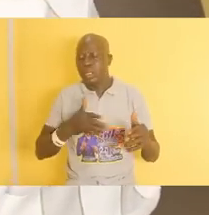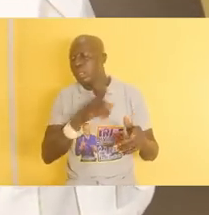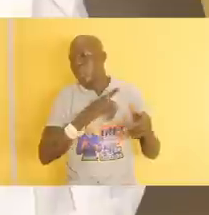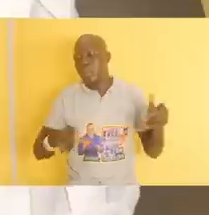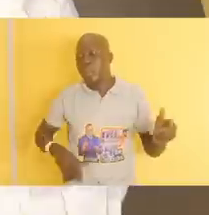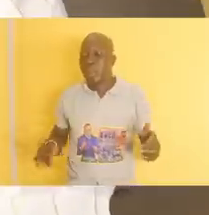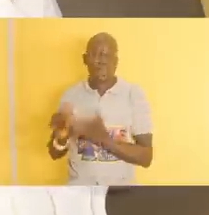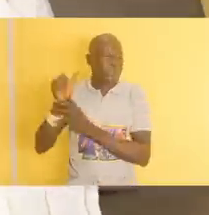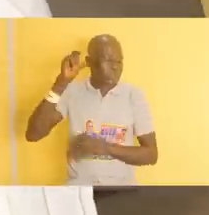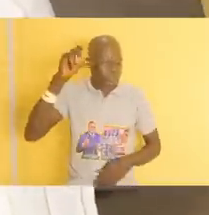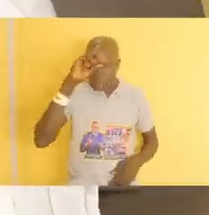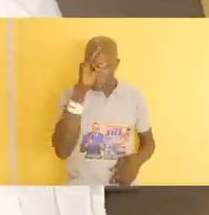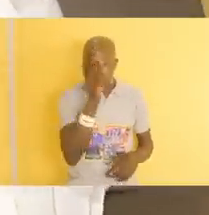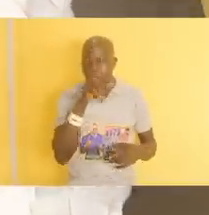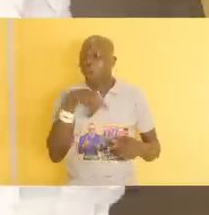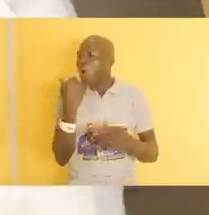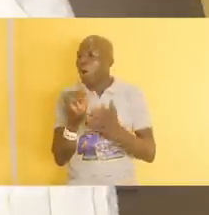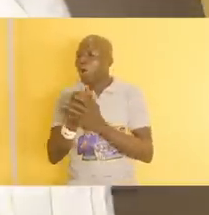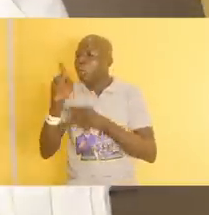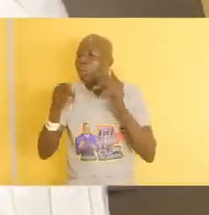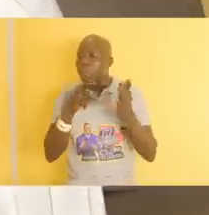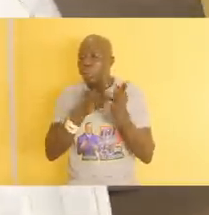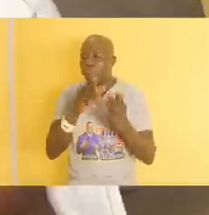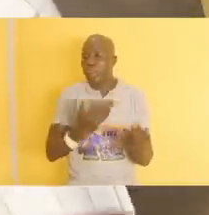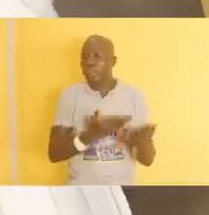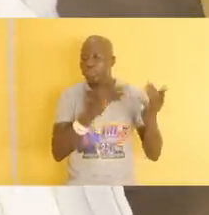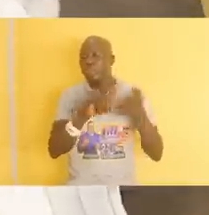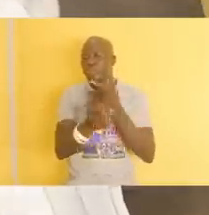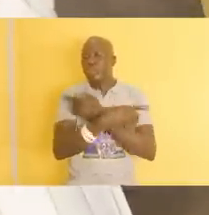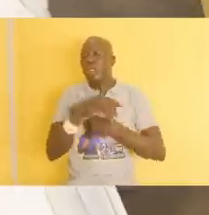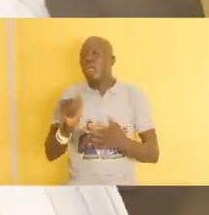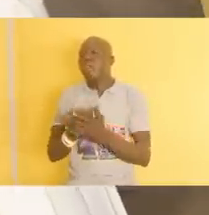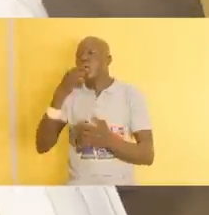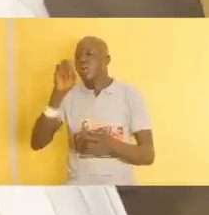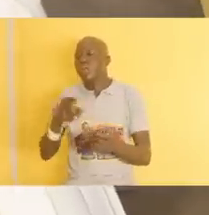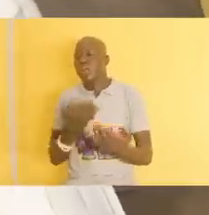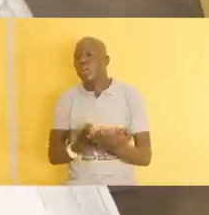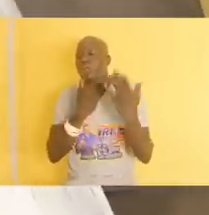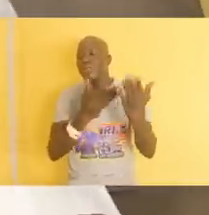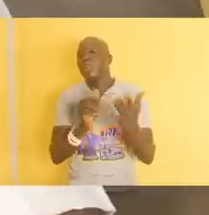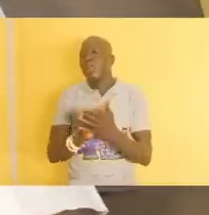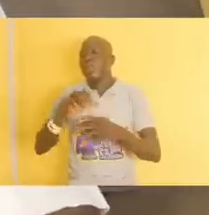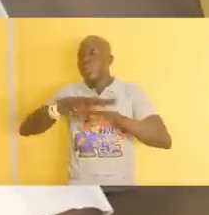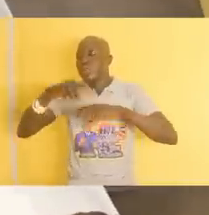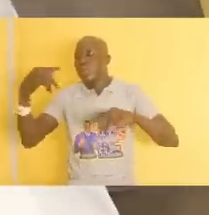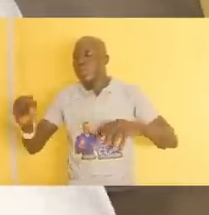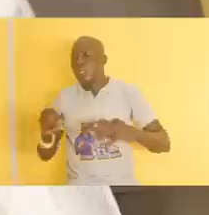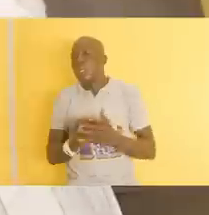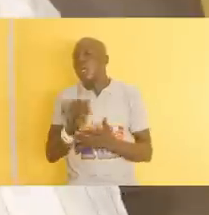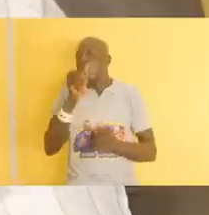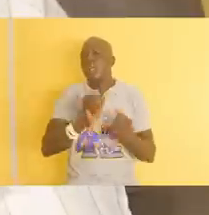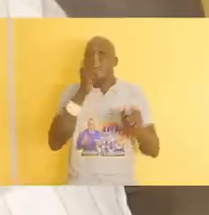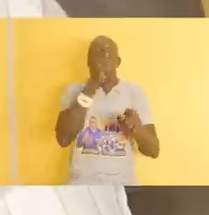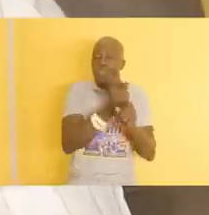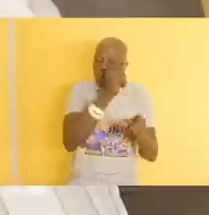Gbogbo eyin te san re loni. All of you that pay your offering today. You're coming offering. At the